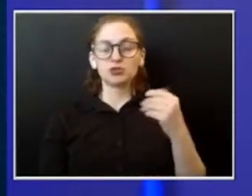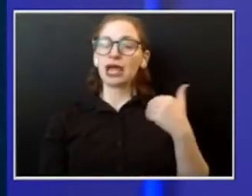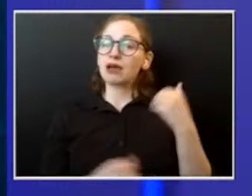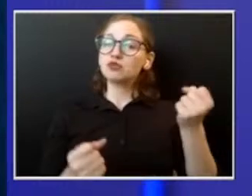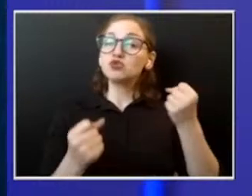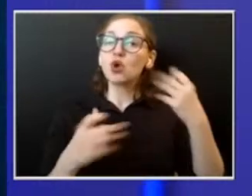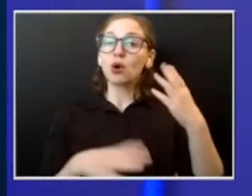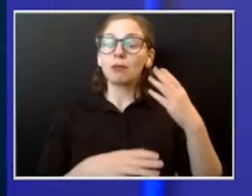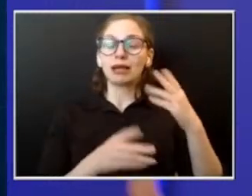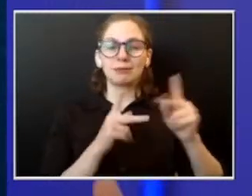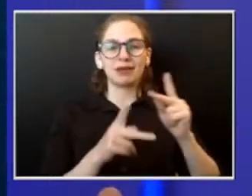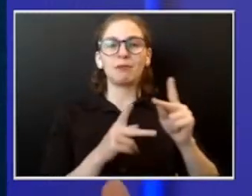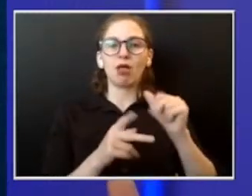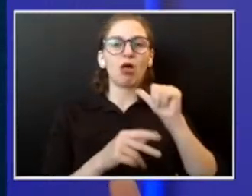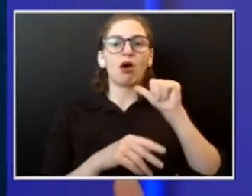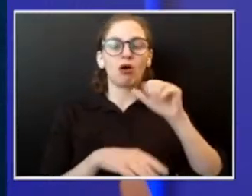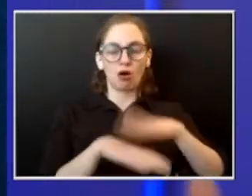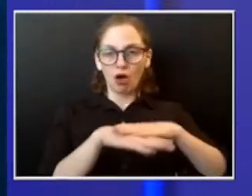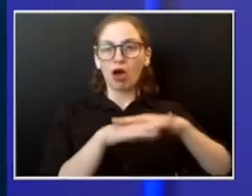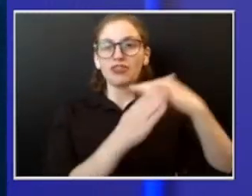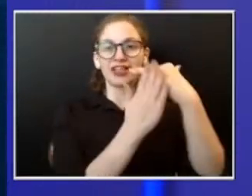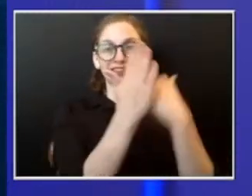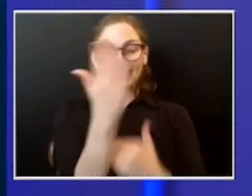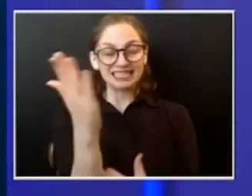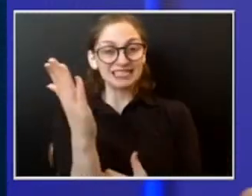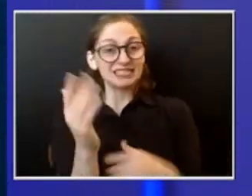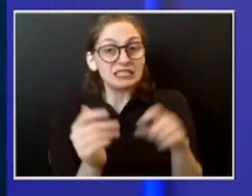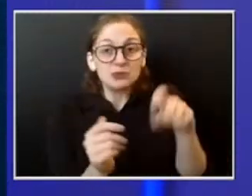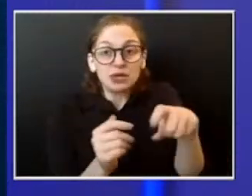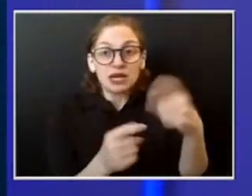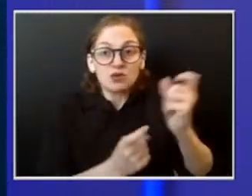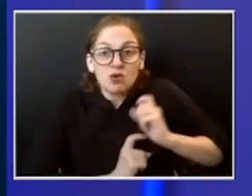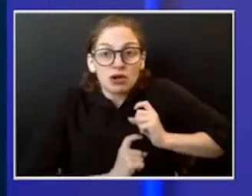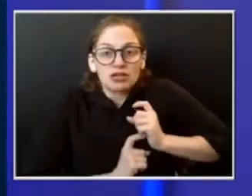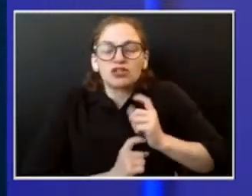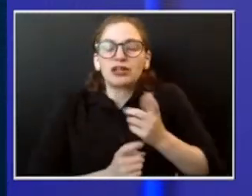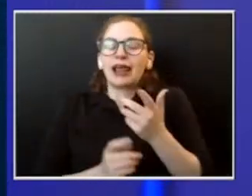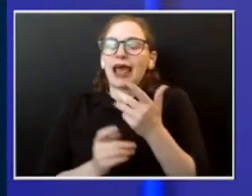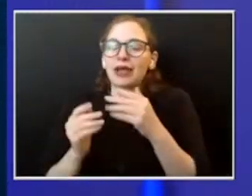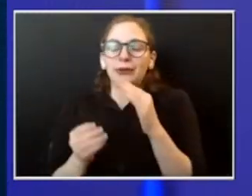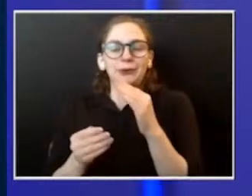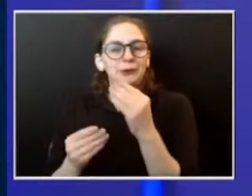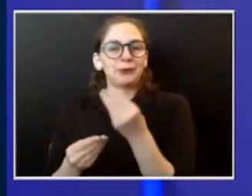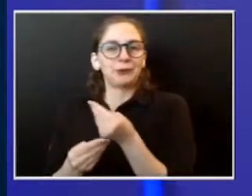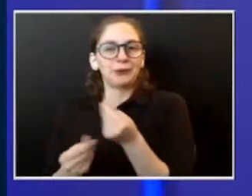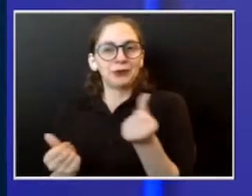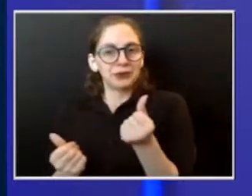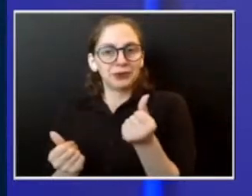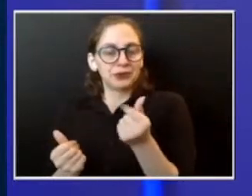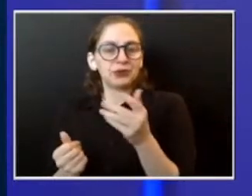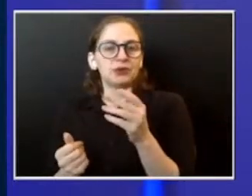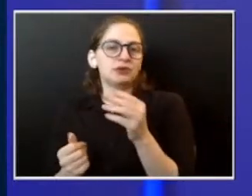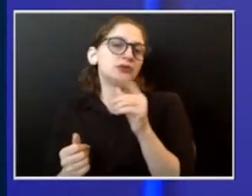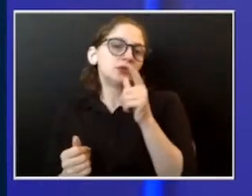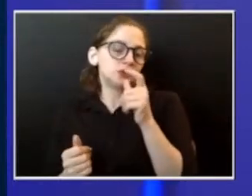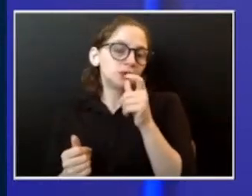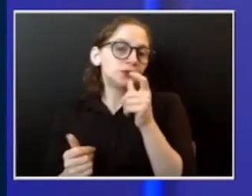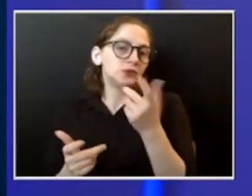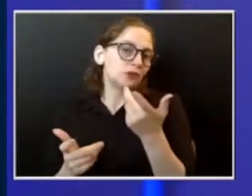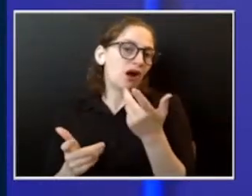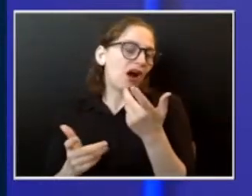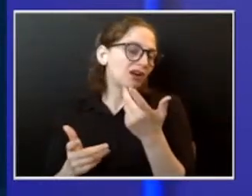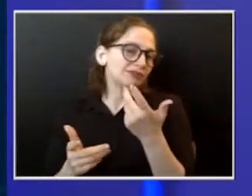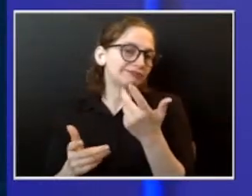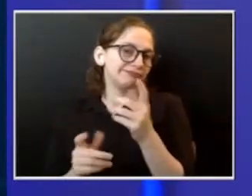And so they tried to spread out how organs are donated, and they went from local, donors in Kansas and Missouri coming to